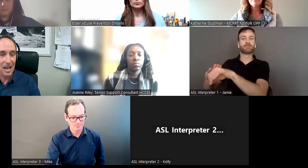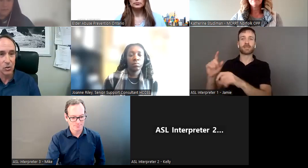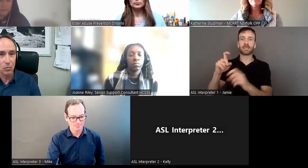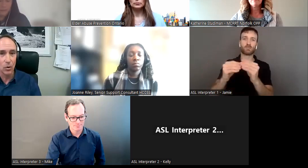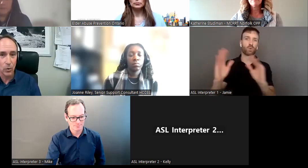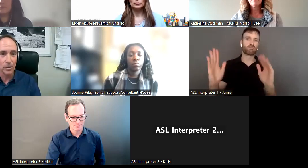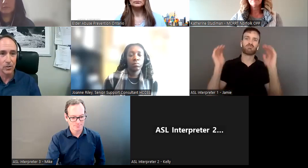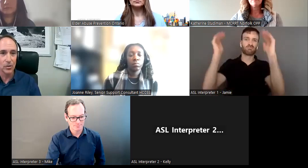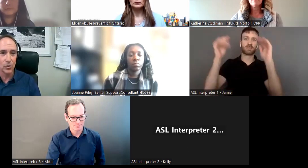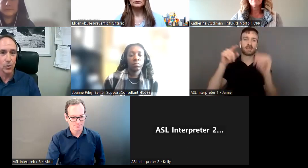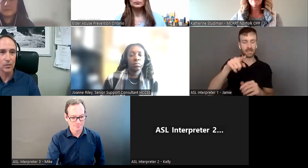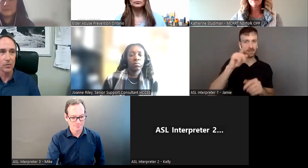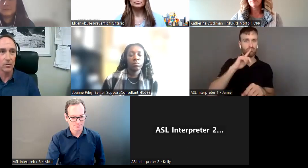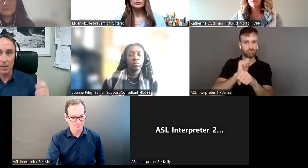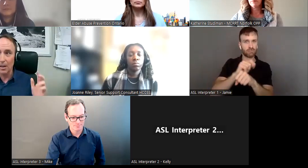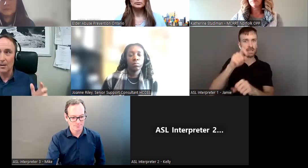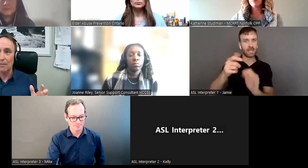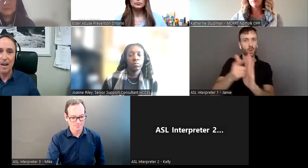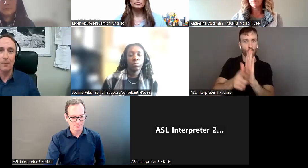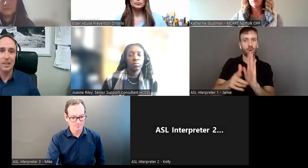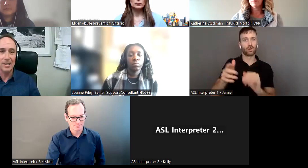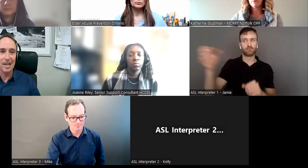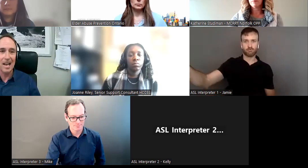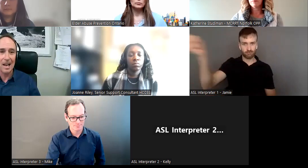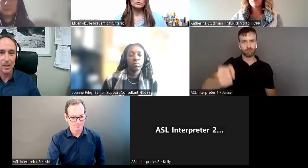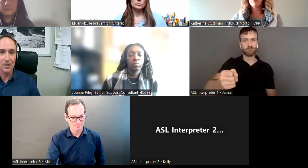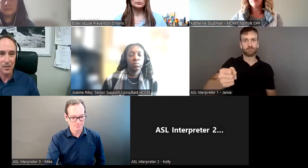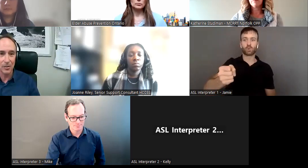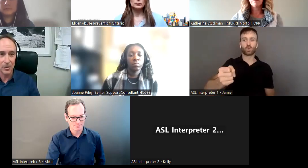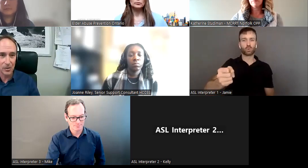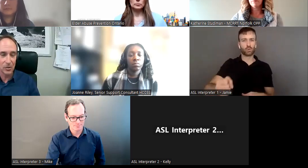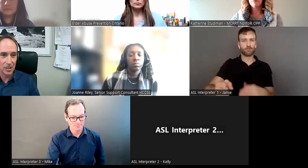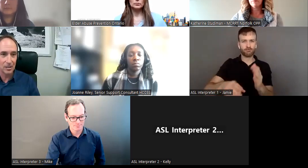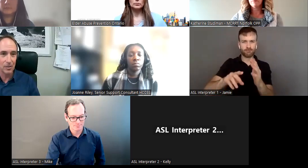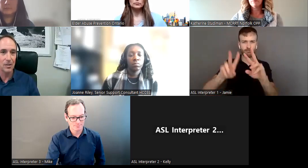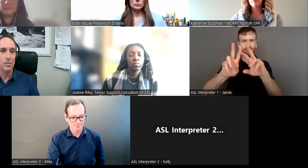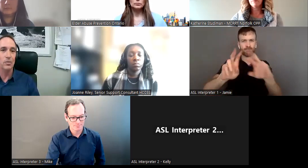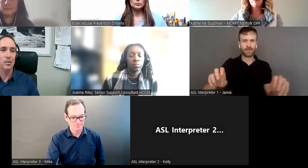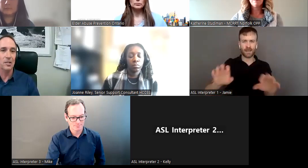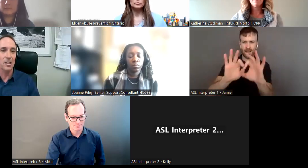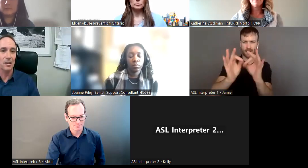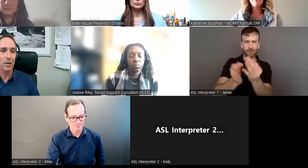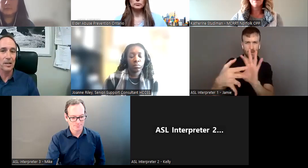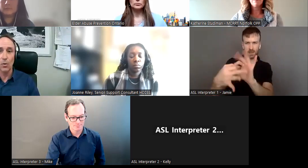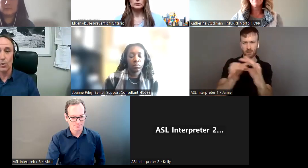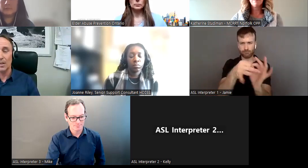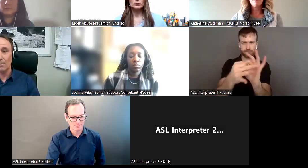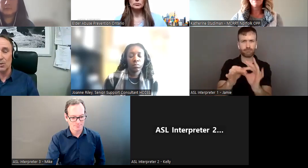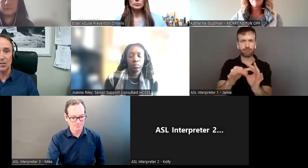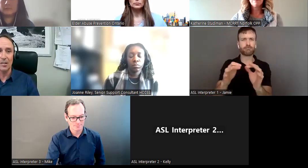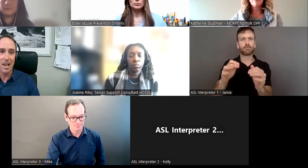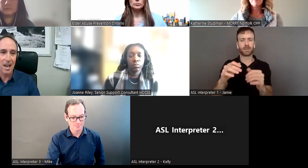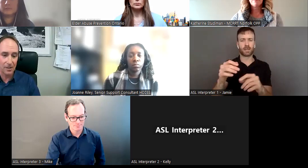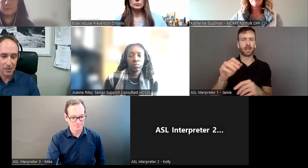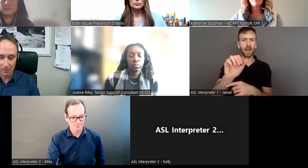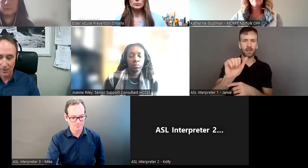an actual lawyer to sort through the family dynamics that are associated with the abuse that's taking place, or the